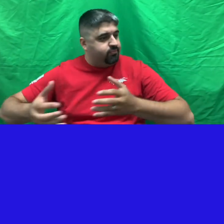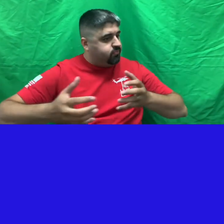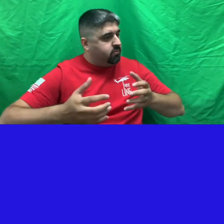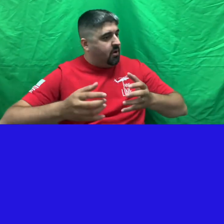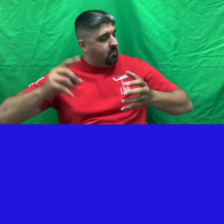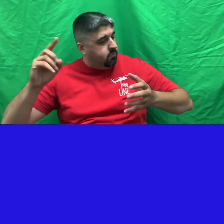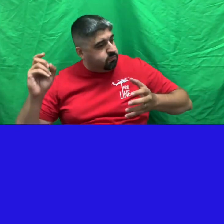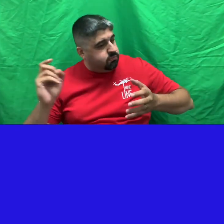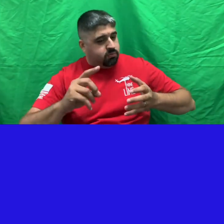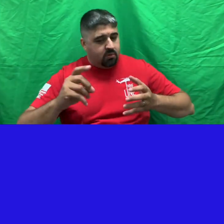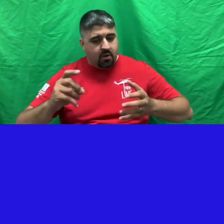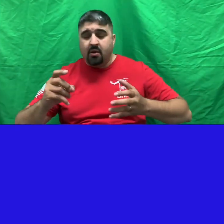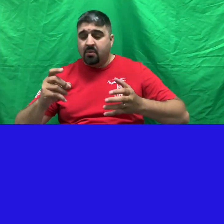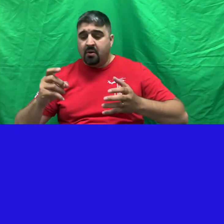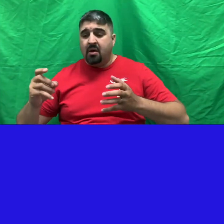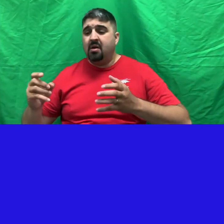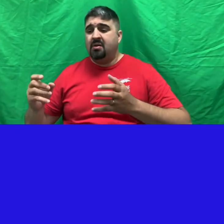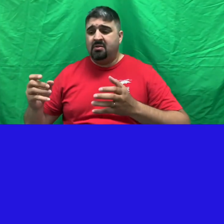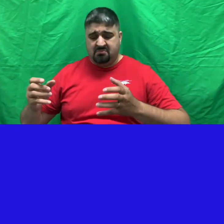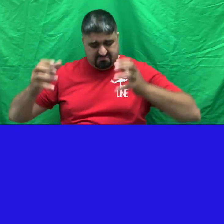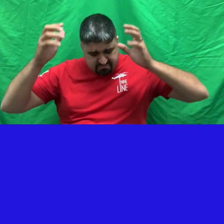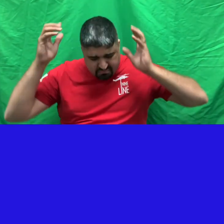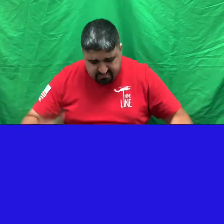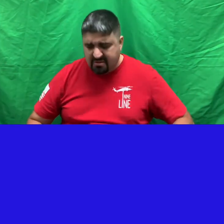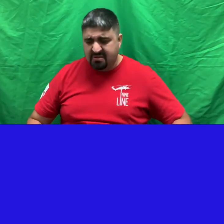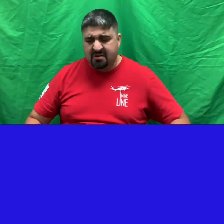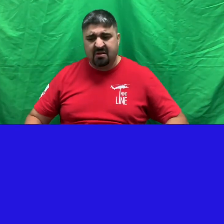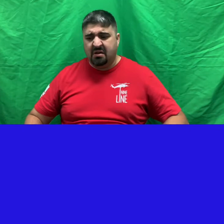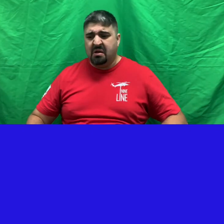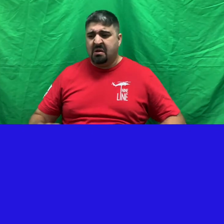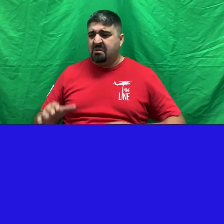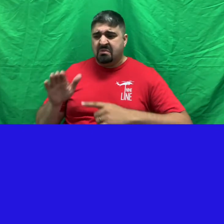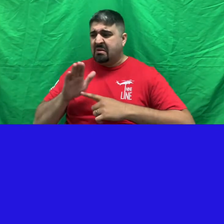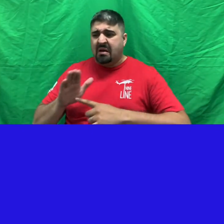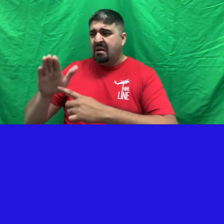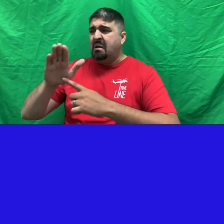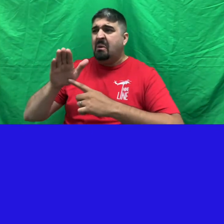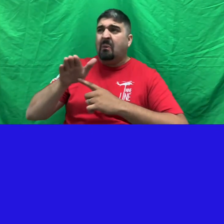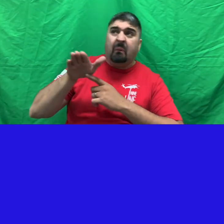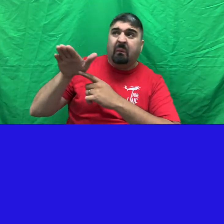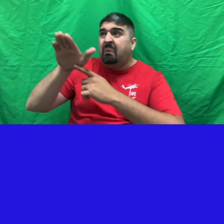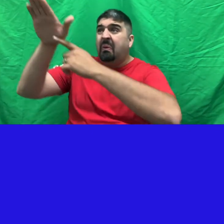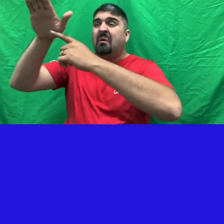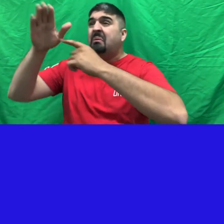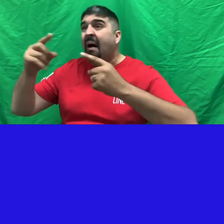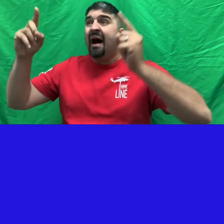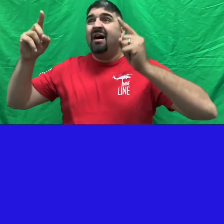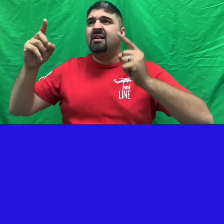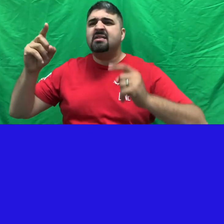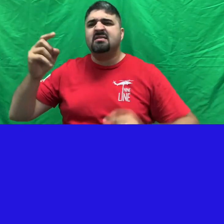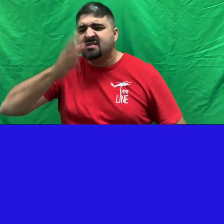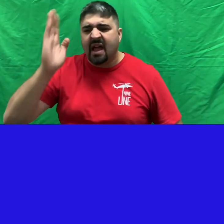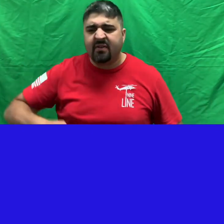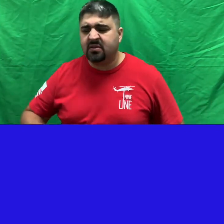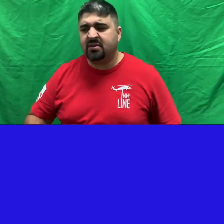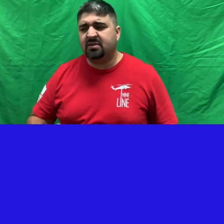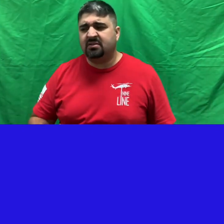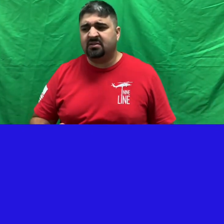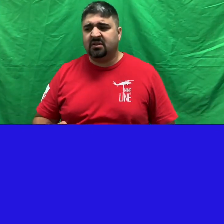Toad ran back to Frog. This kite is a joke, he said. It will never get off the